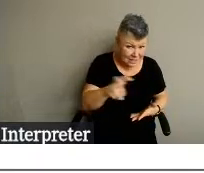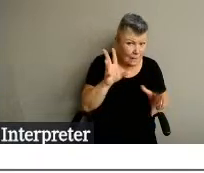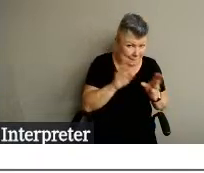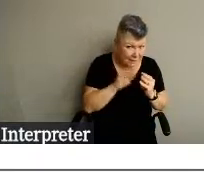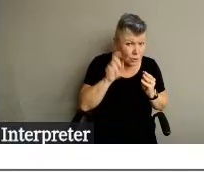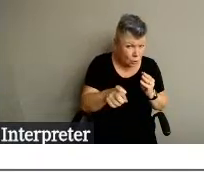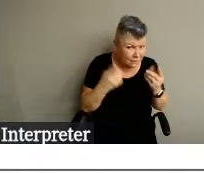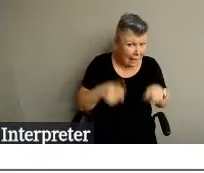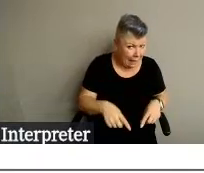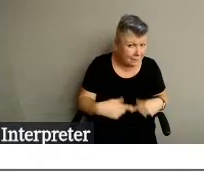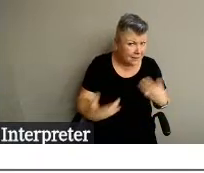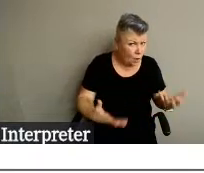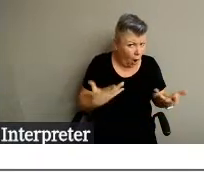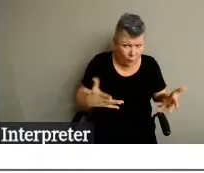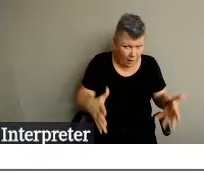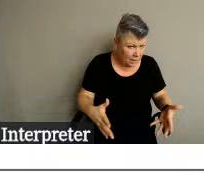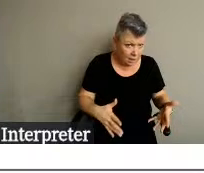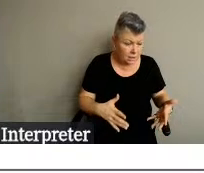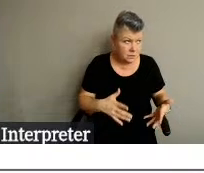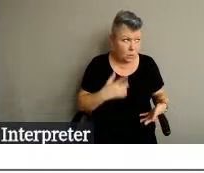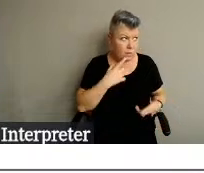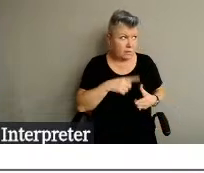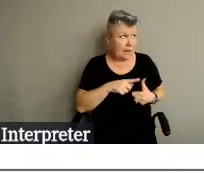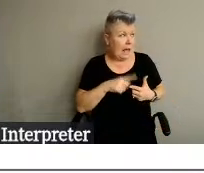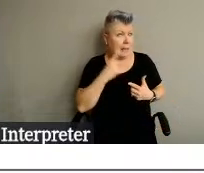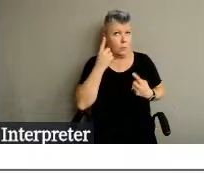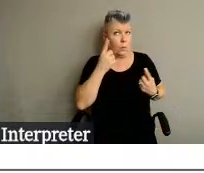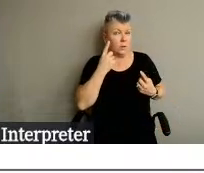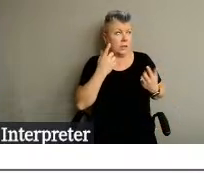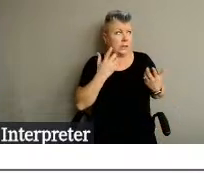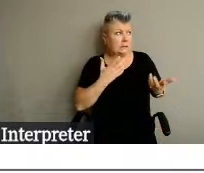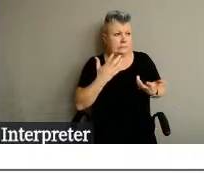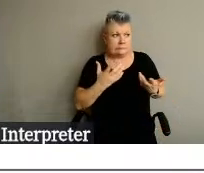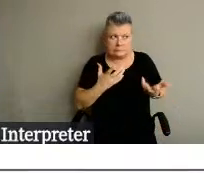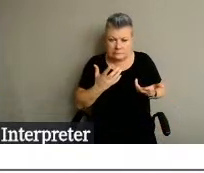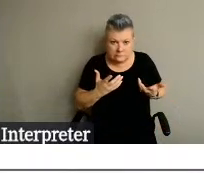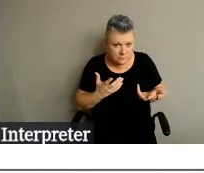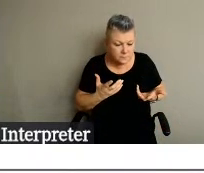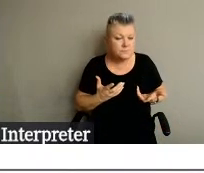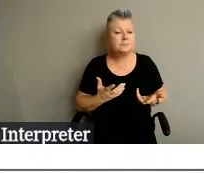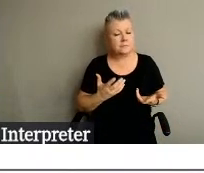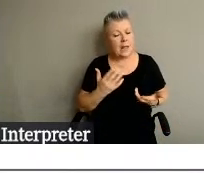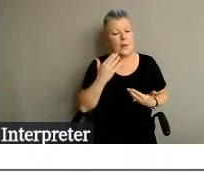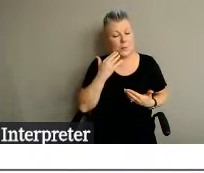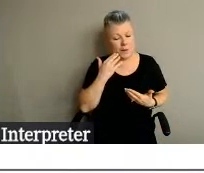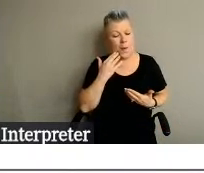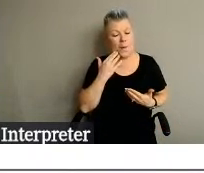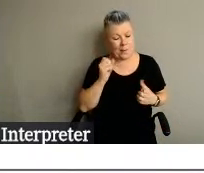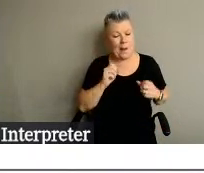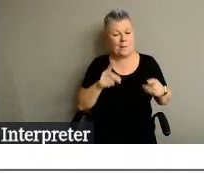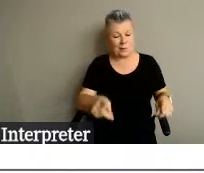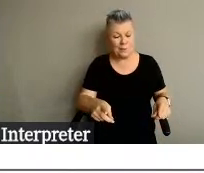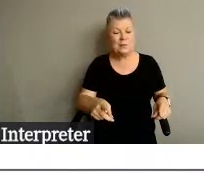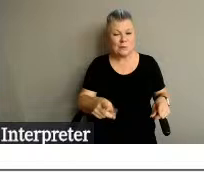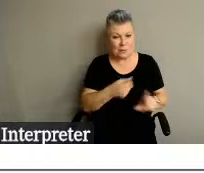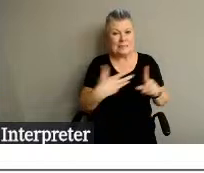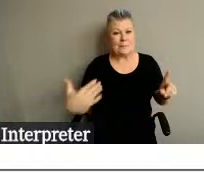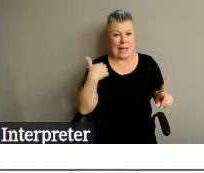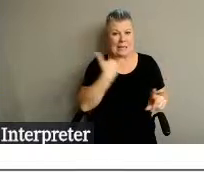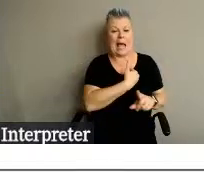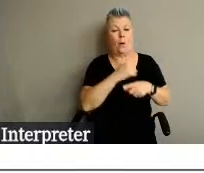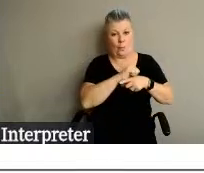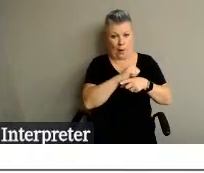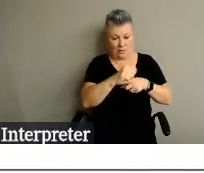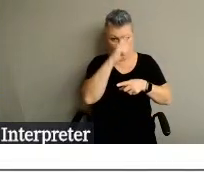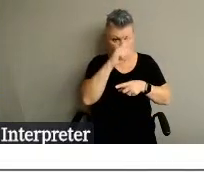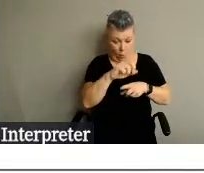happened. So it just makes me wonder. We know that there are definitely some opportunities to enhance our practices for